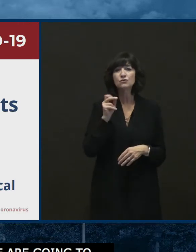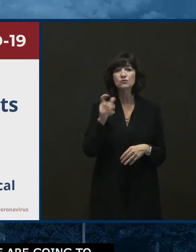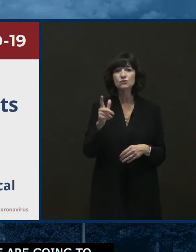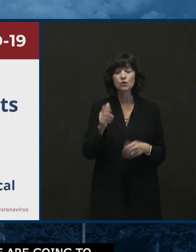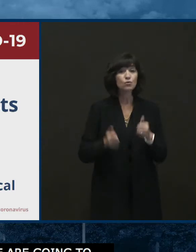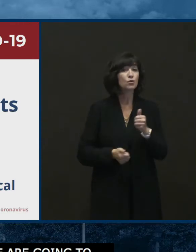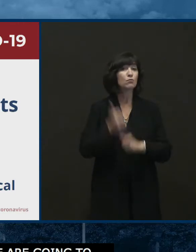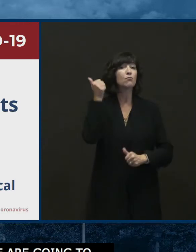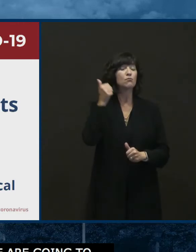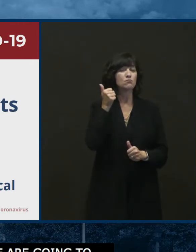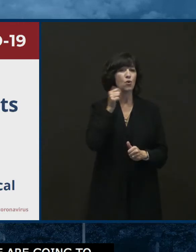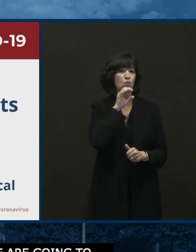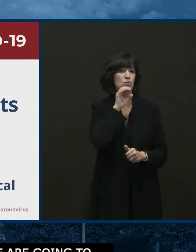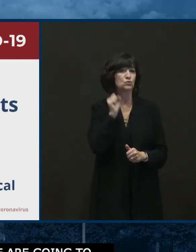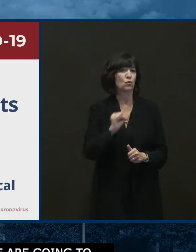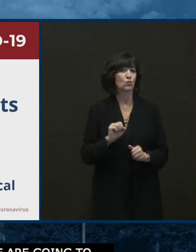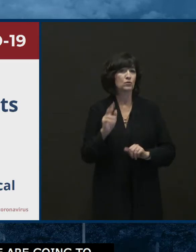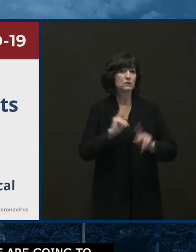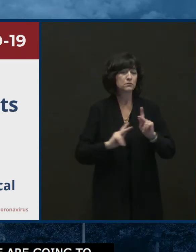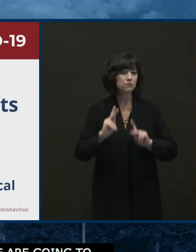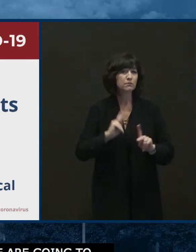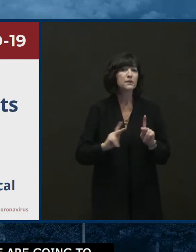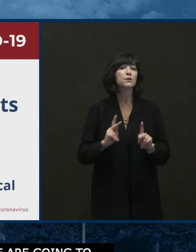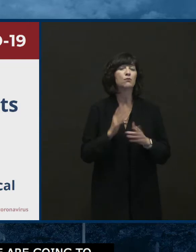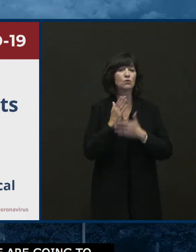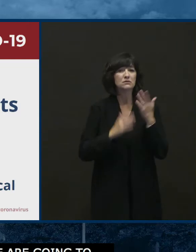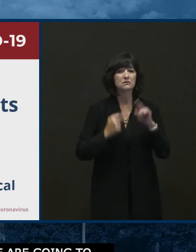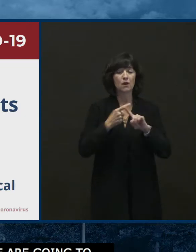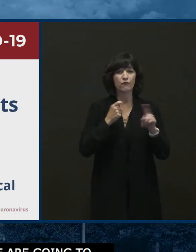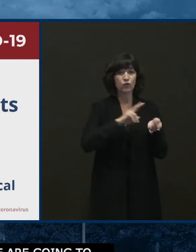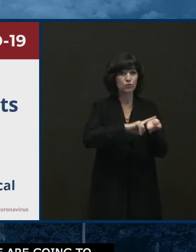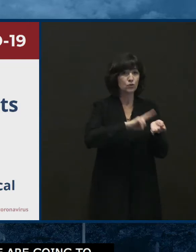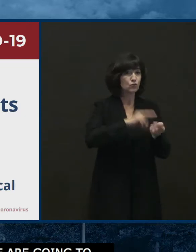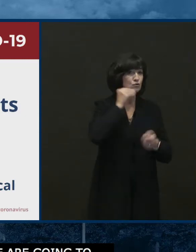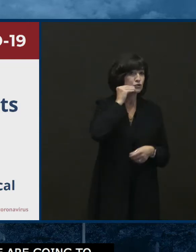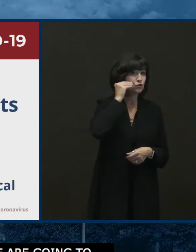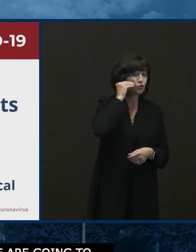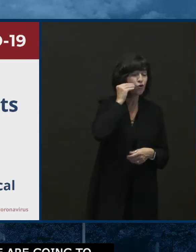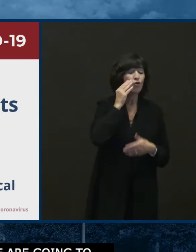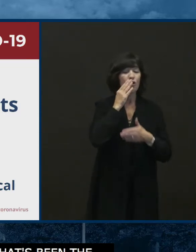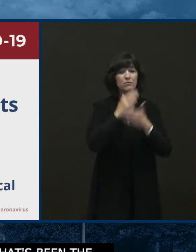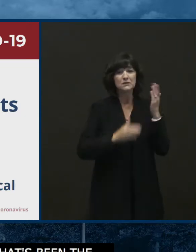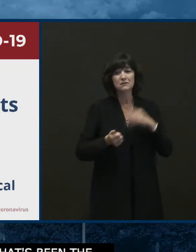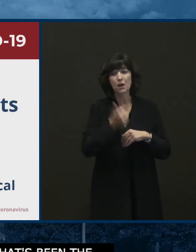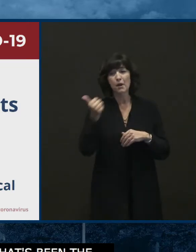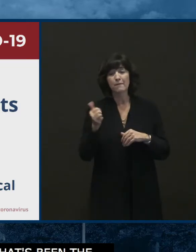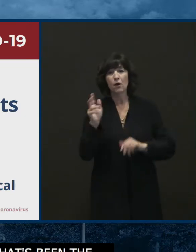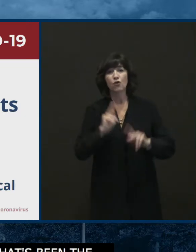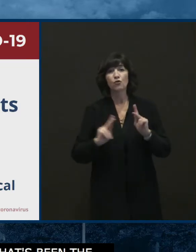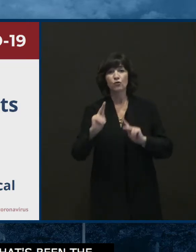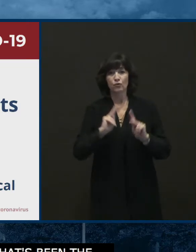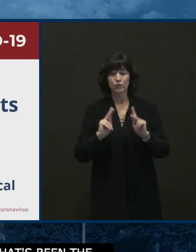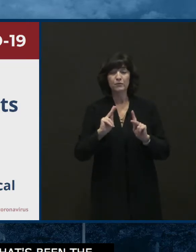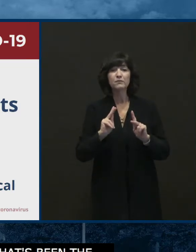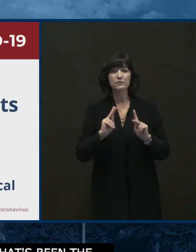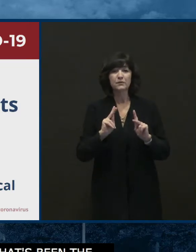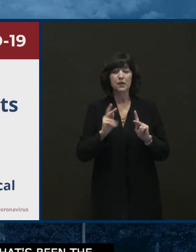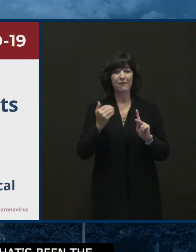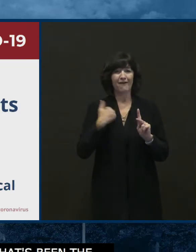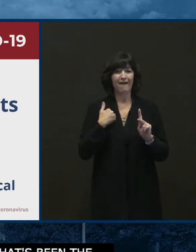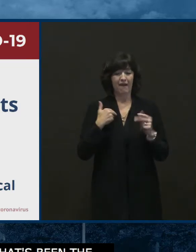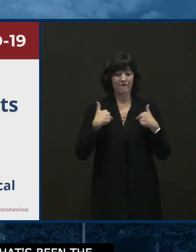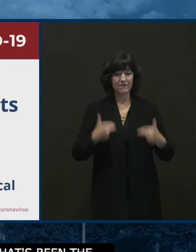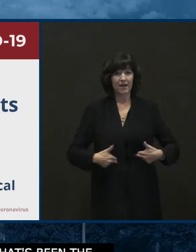nursing home and other vulnerable populations, those with pre-existing conditions, but each one of those a precious